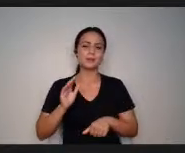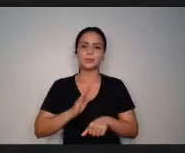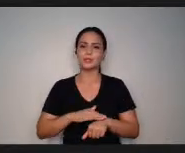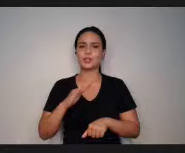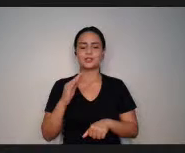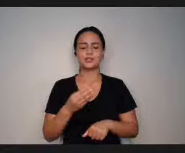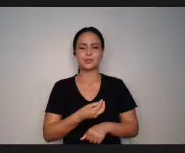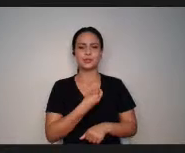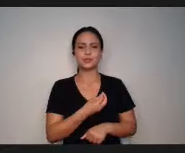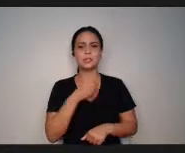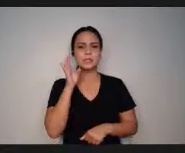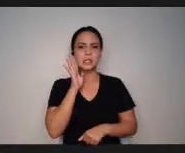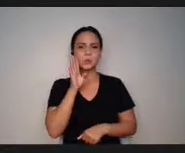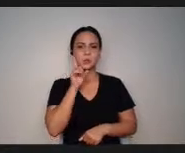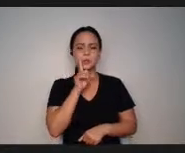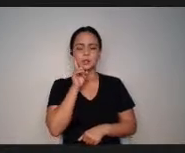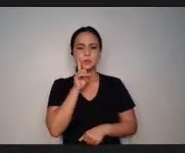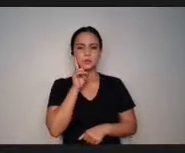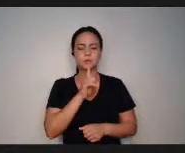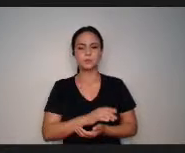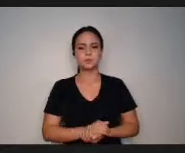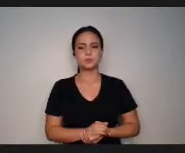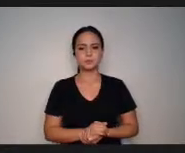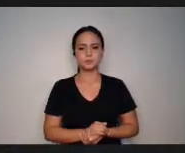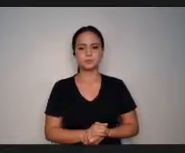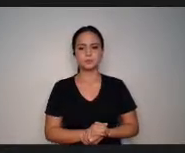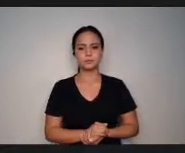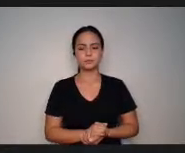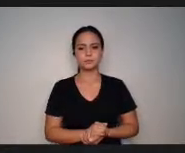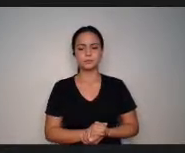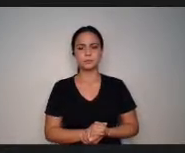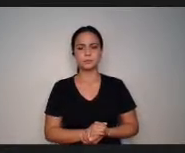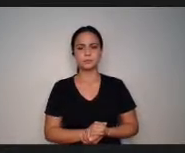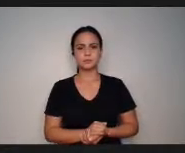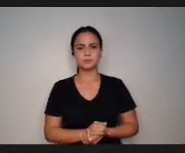which has decreased for several years in a row now.